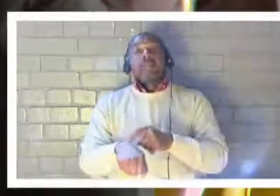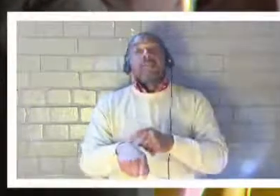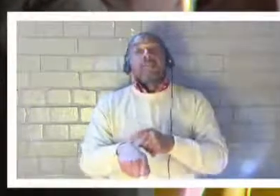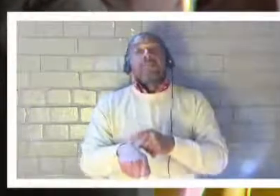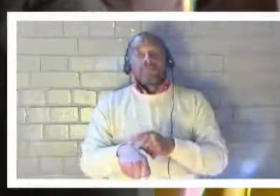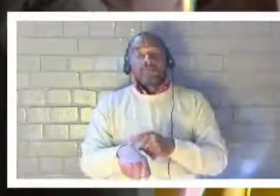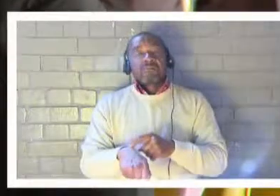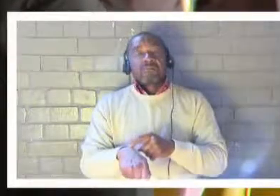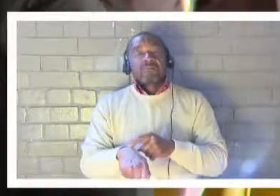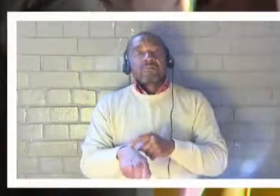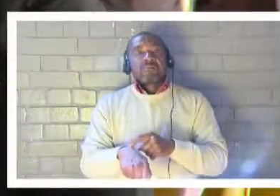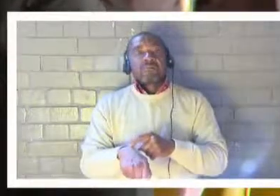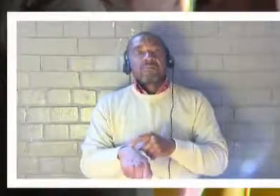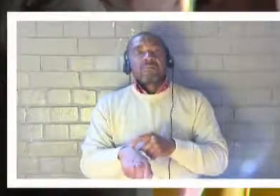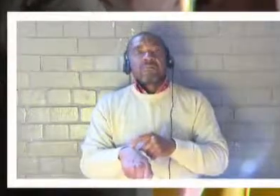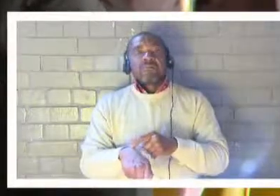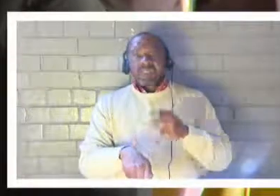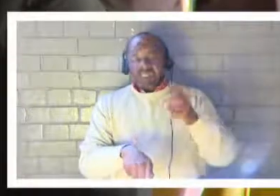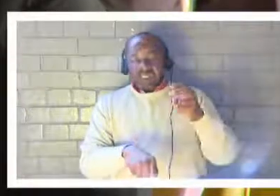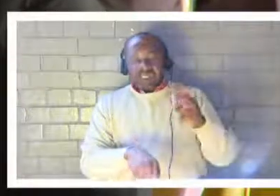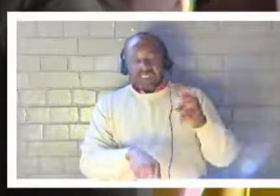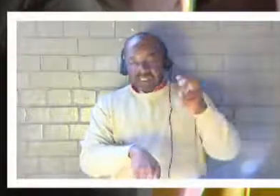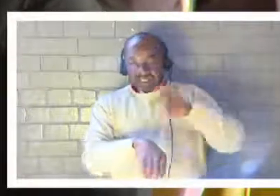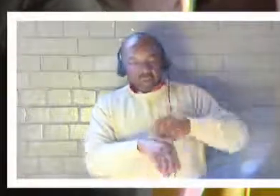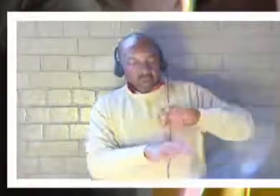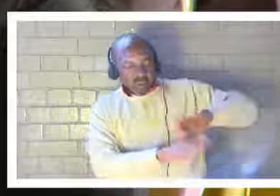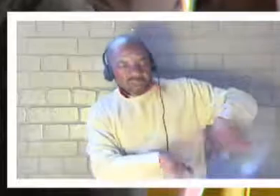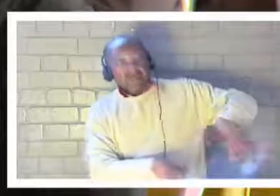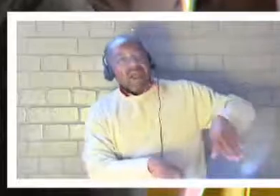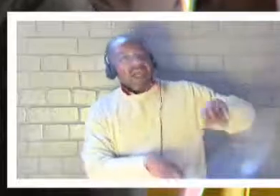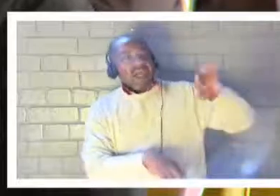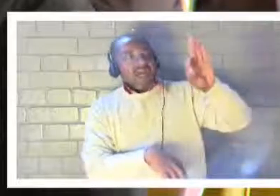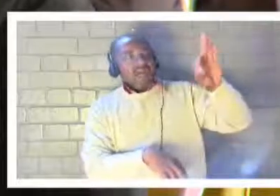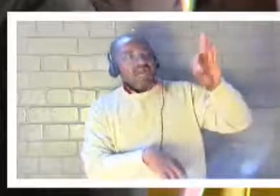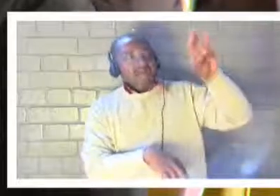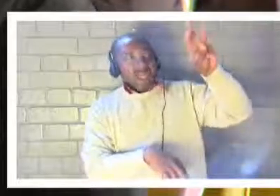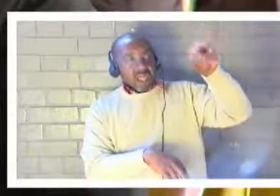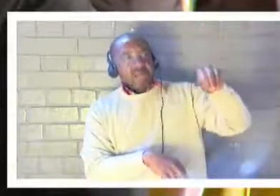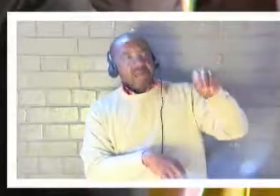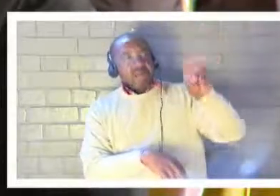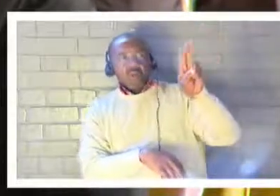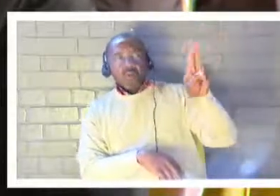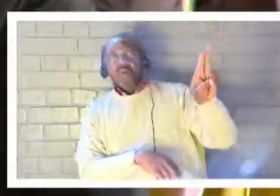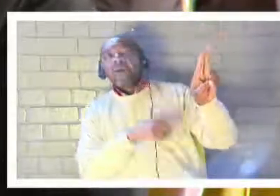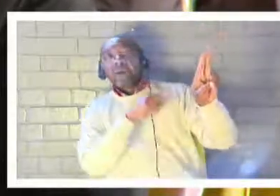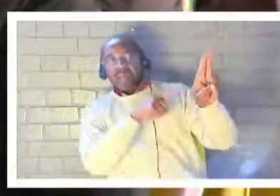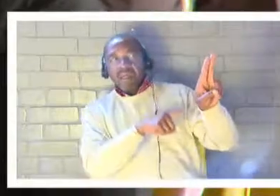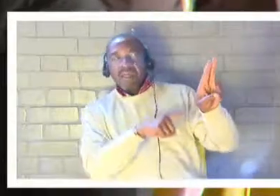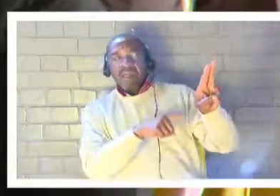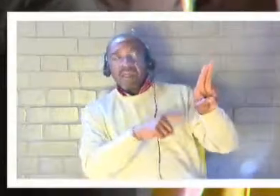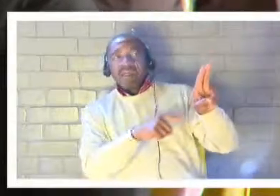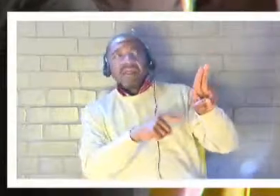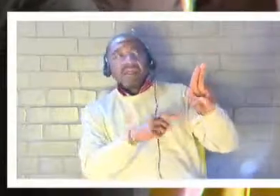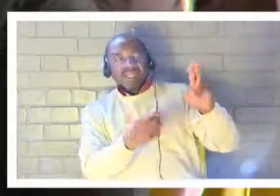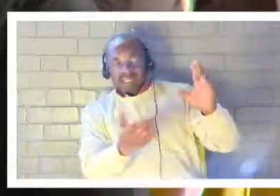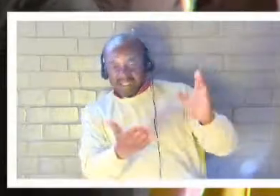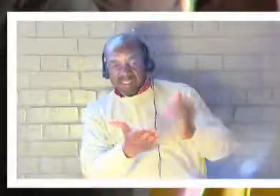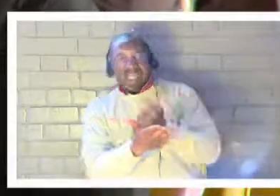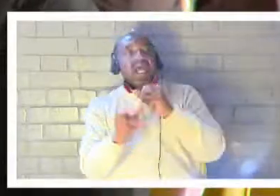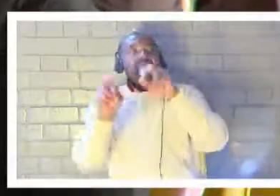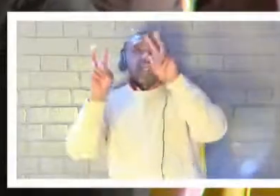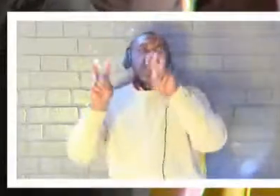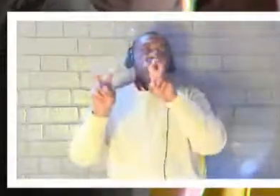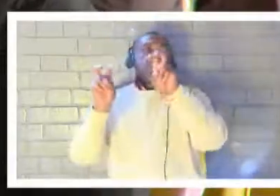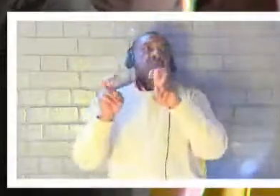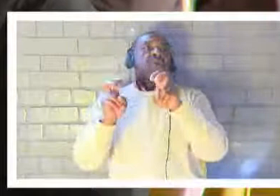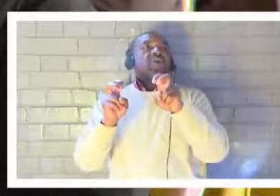the facility management, undertake all this maintenance within the institution. That will eliminate